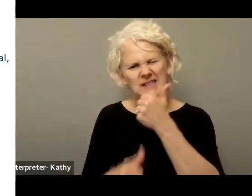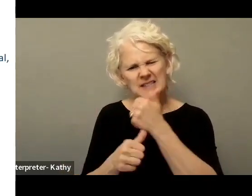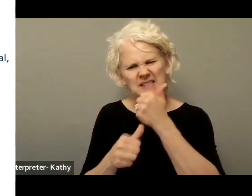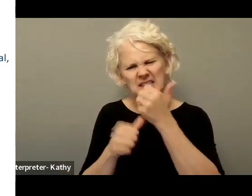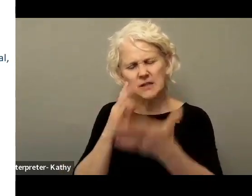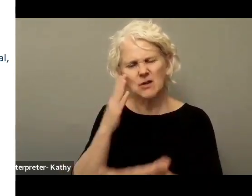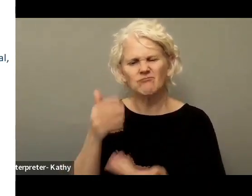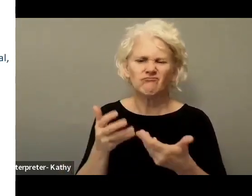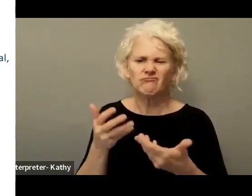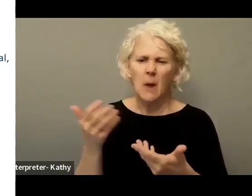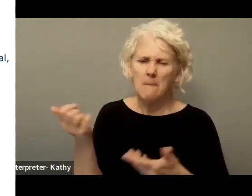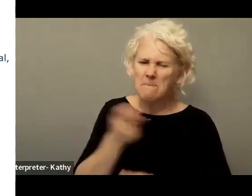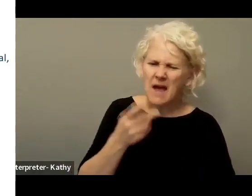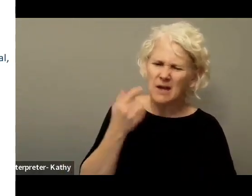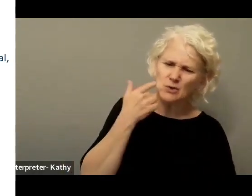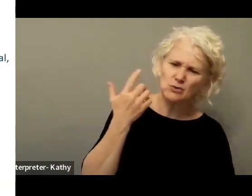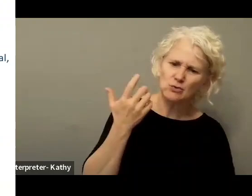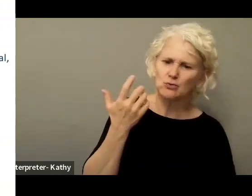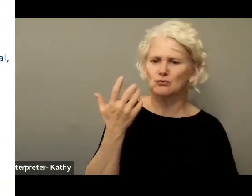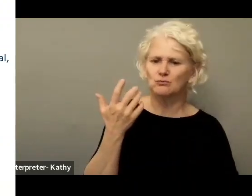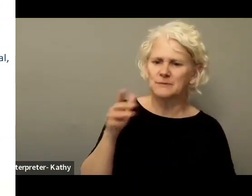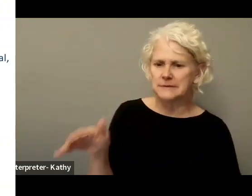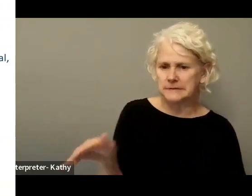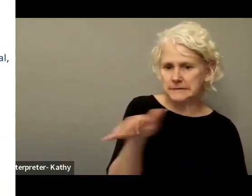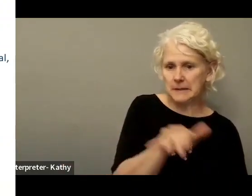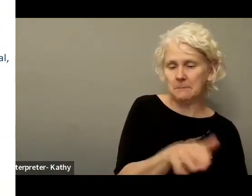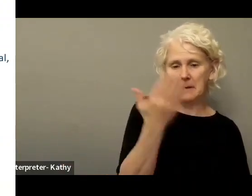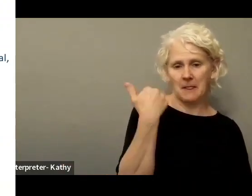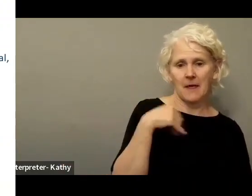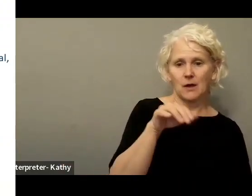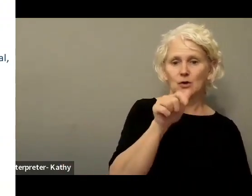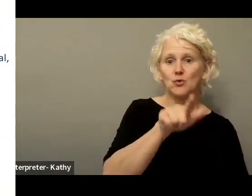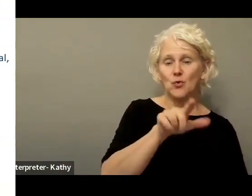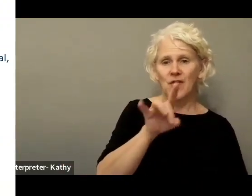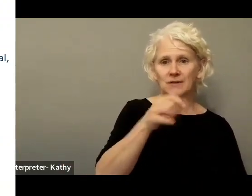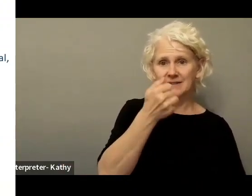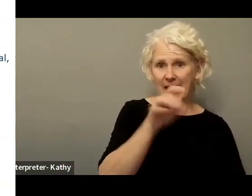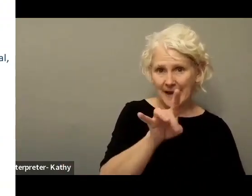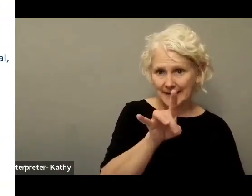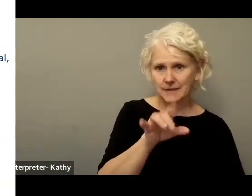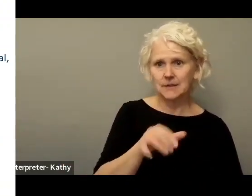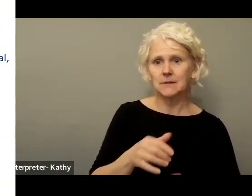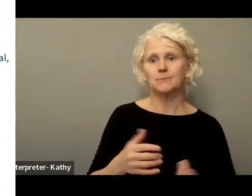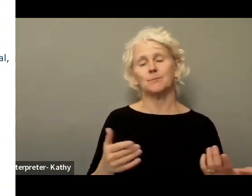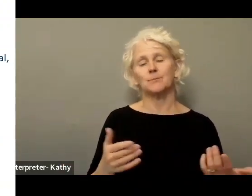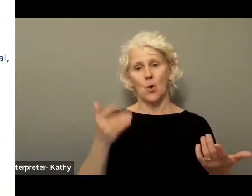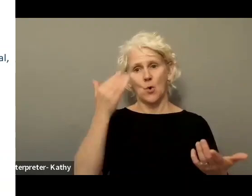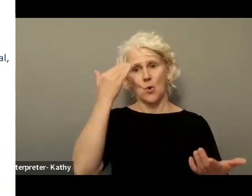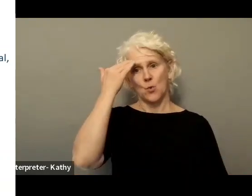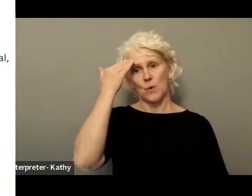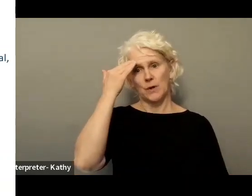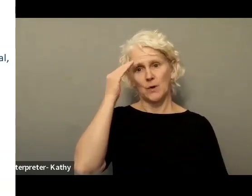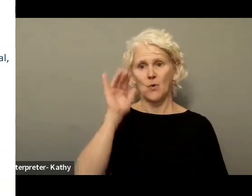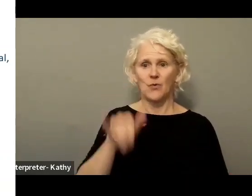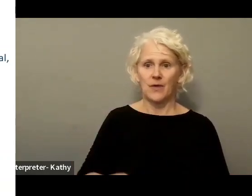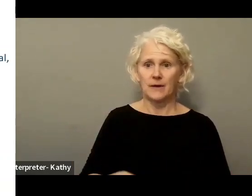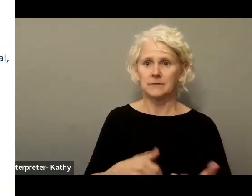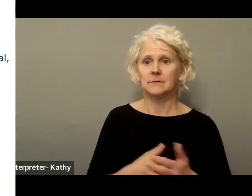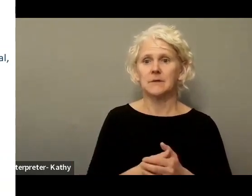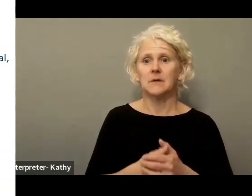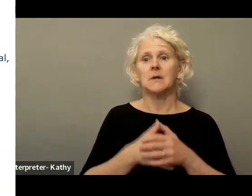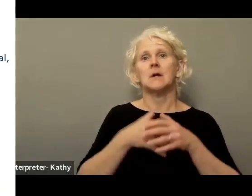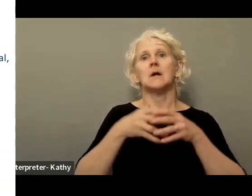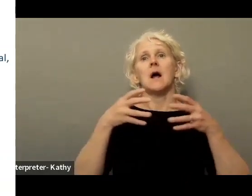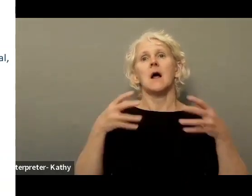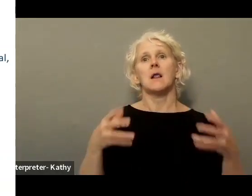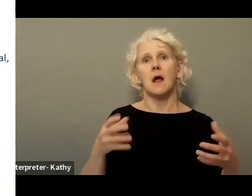well, it's back to where it was in 2018. And as we all know, there was a lot